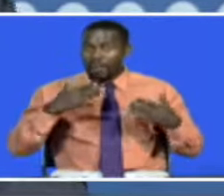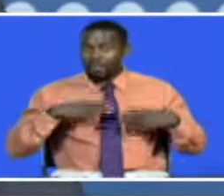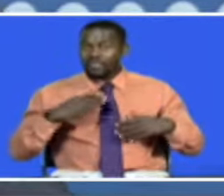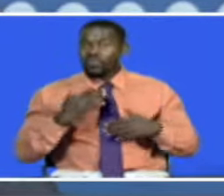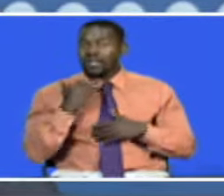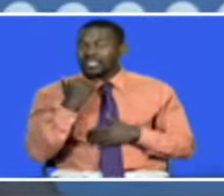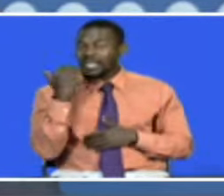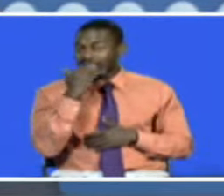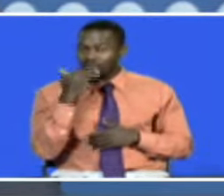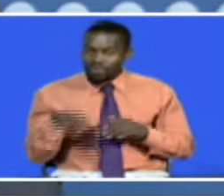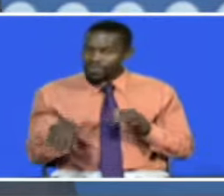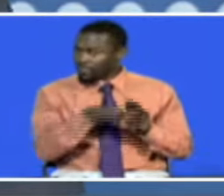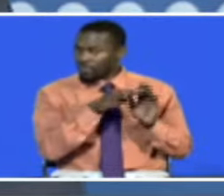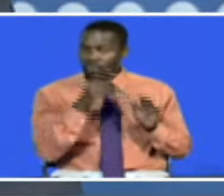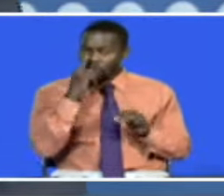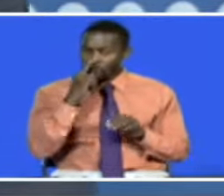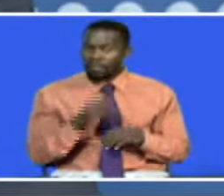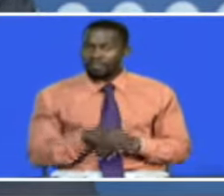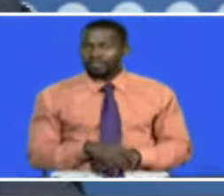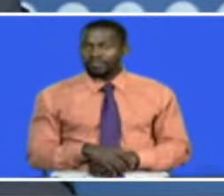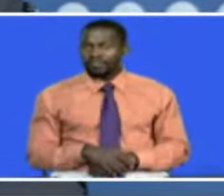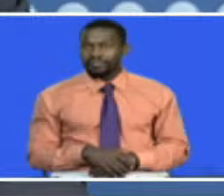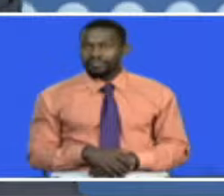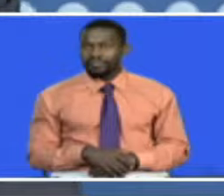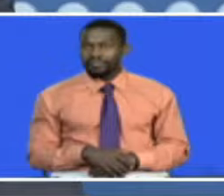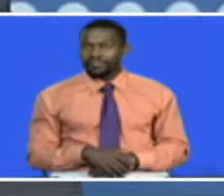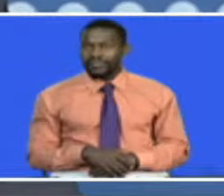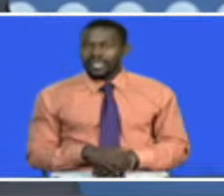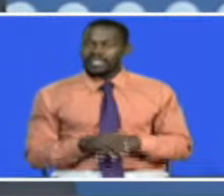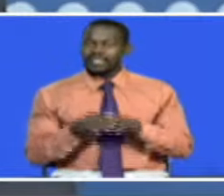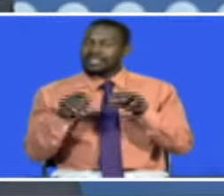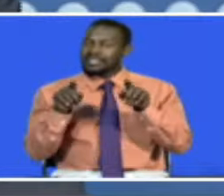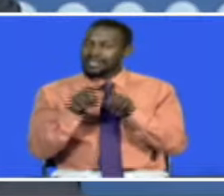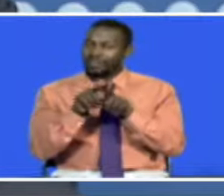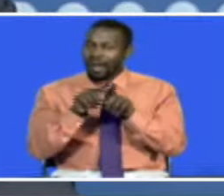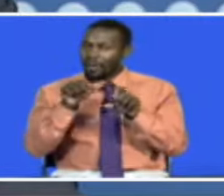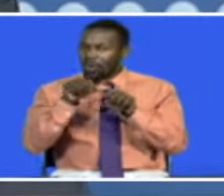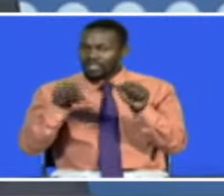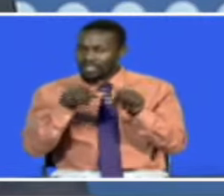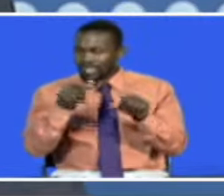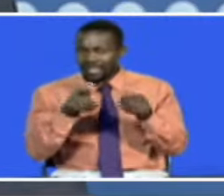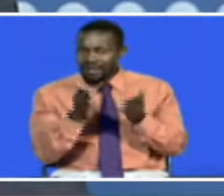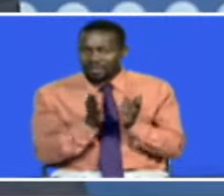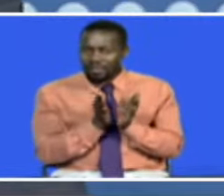to go home. So even his own popularity is waning.